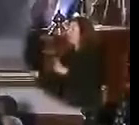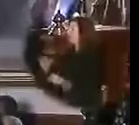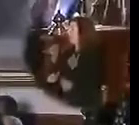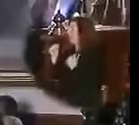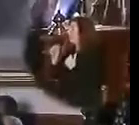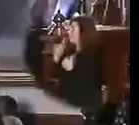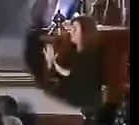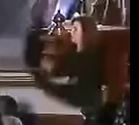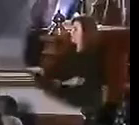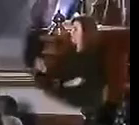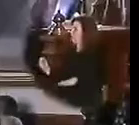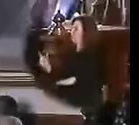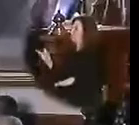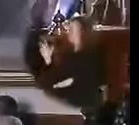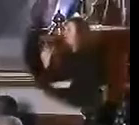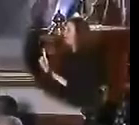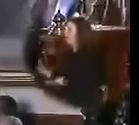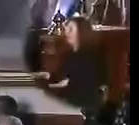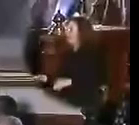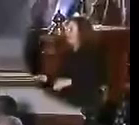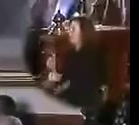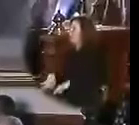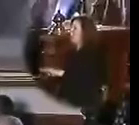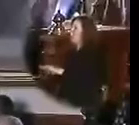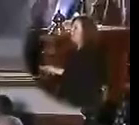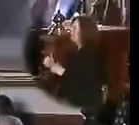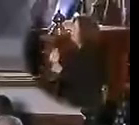and your grandchildren. Most important thing. Most of you have a